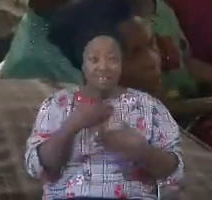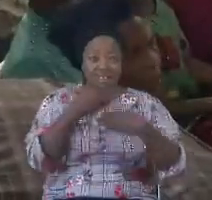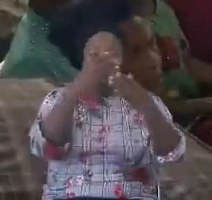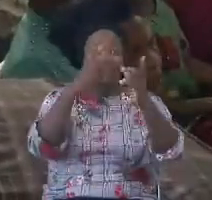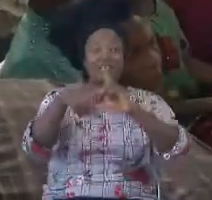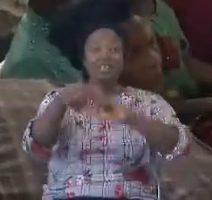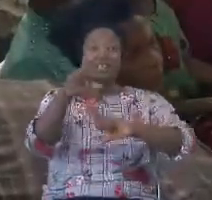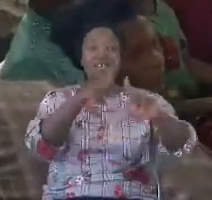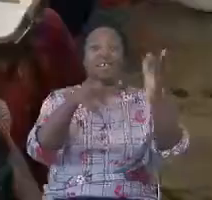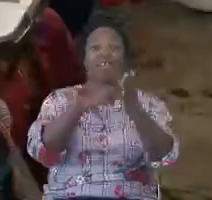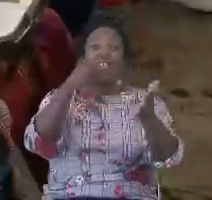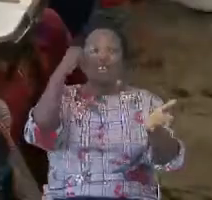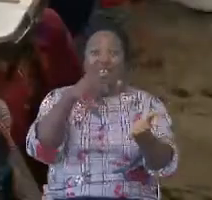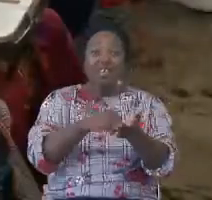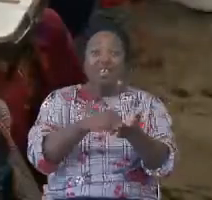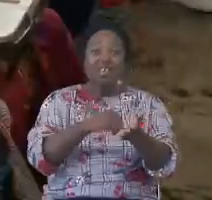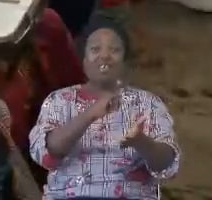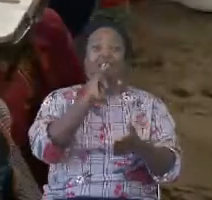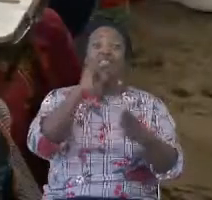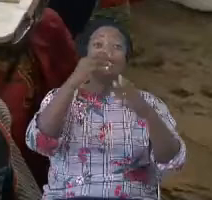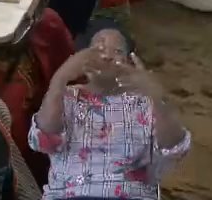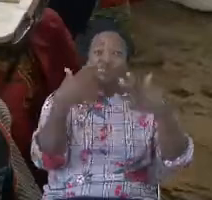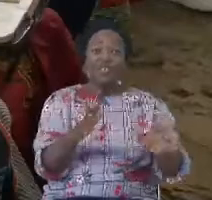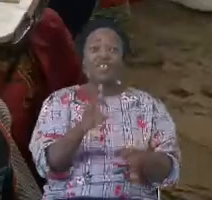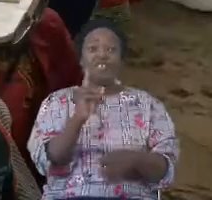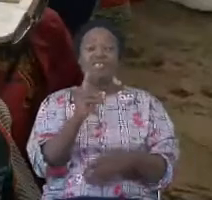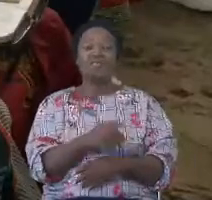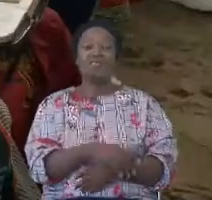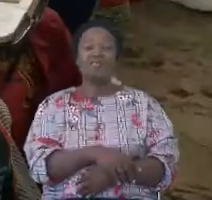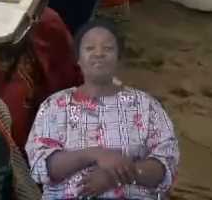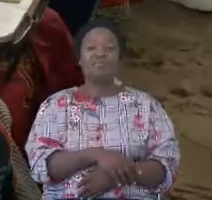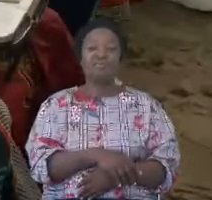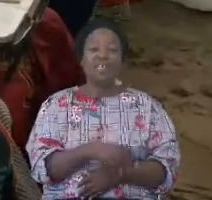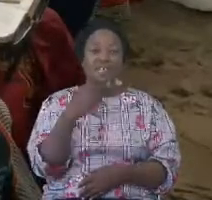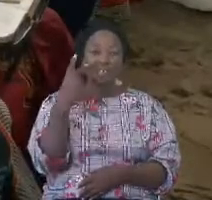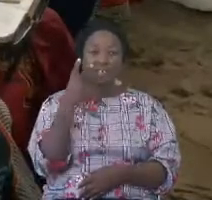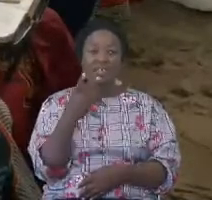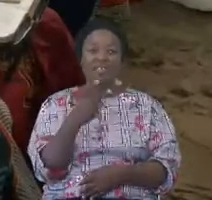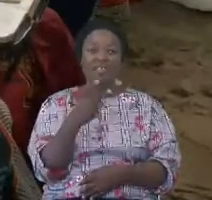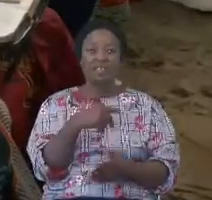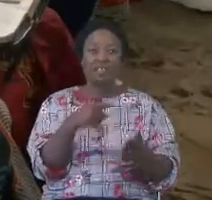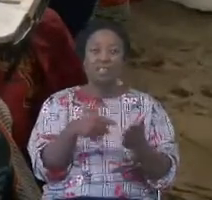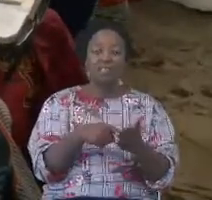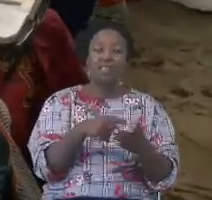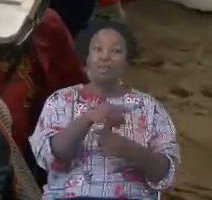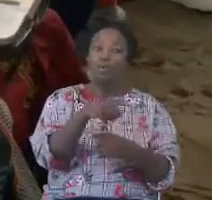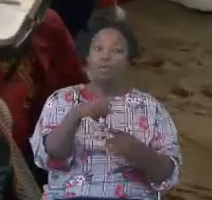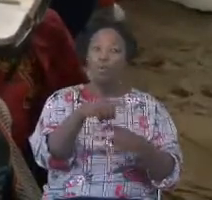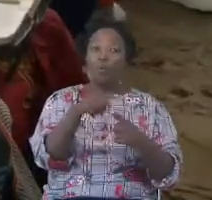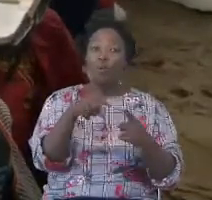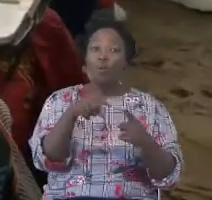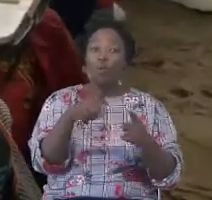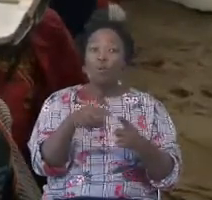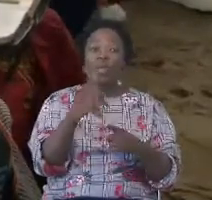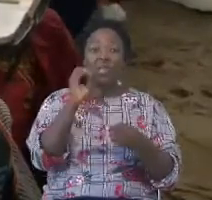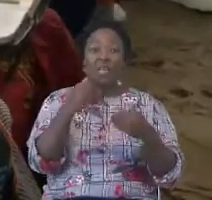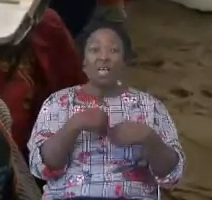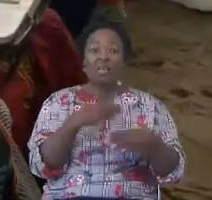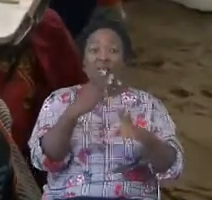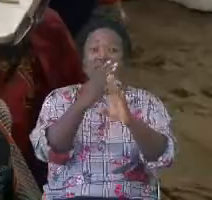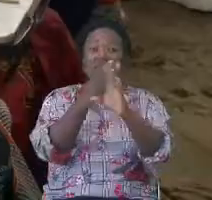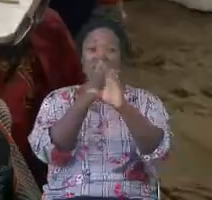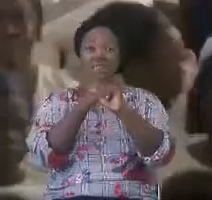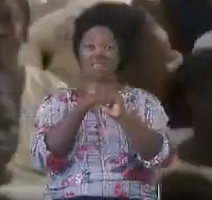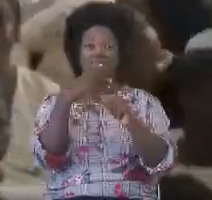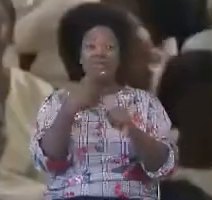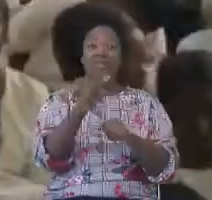is finished somebody shout it is finished look